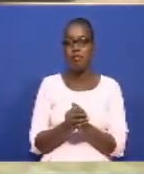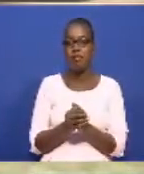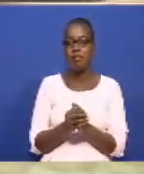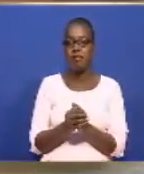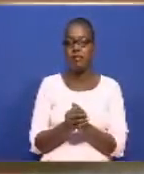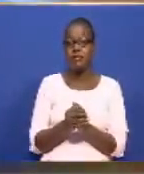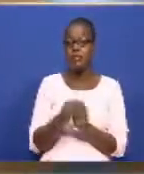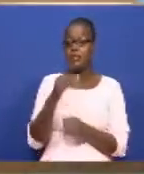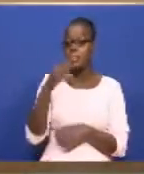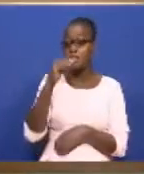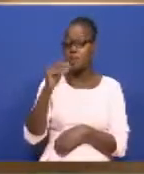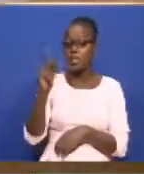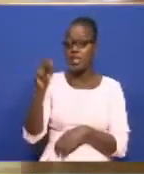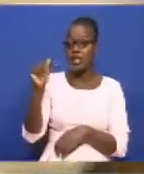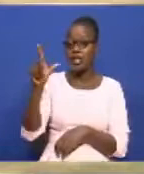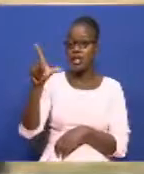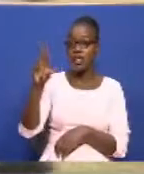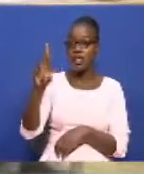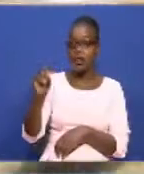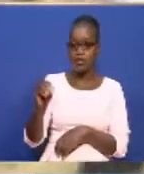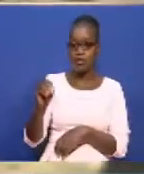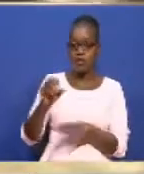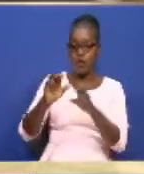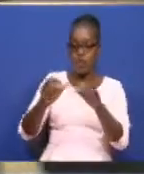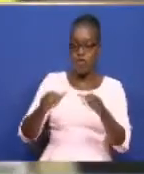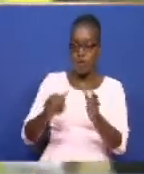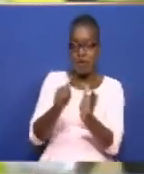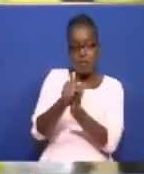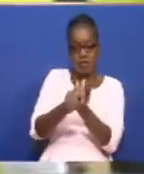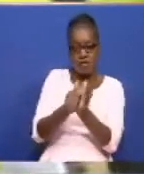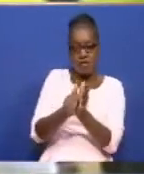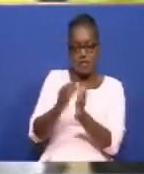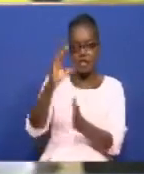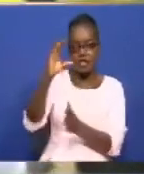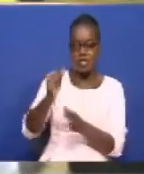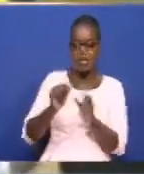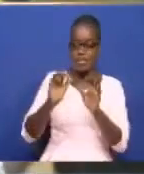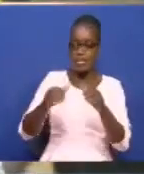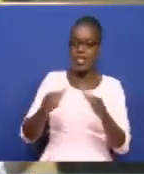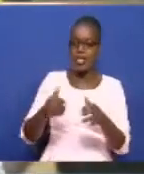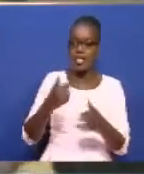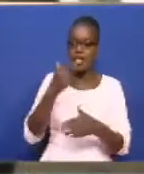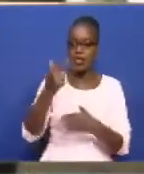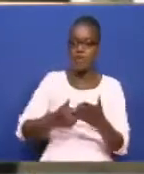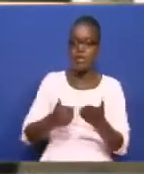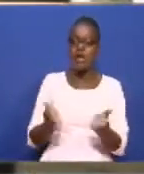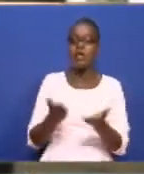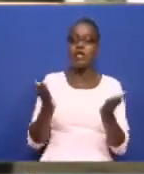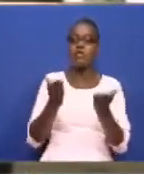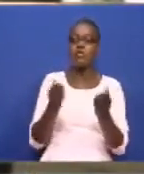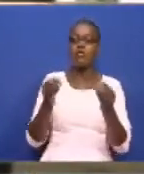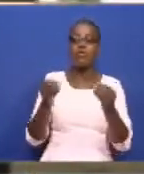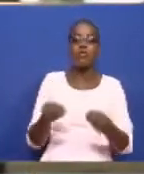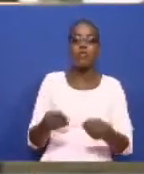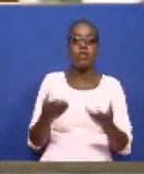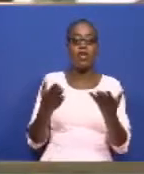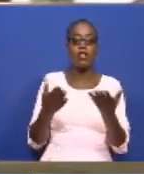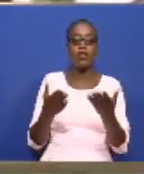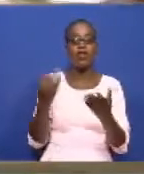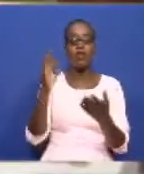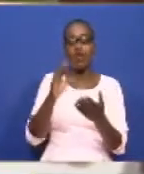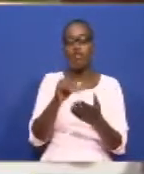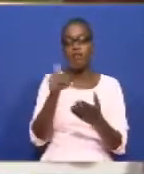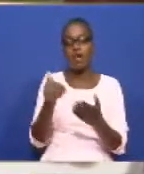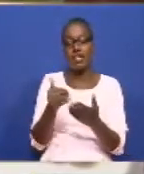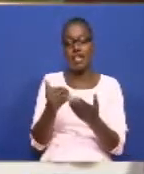Speaking at the Kalro farm in Naivasha, CS for Agriculture Peter Munya says boosting production of underutilized or